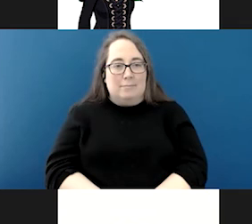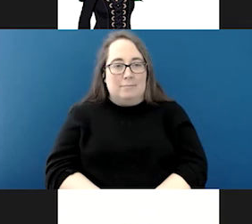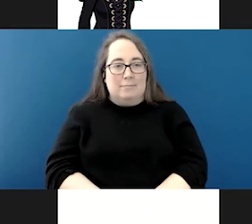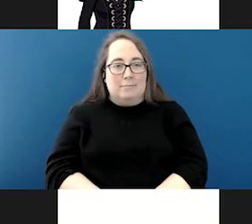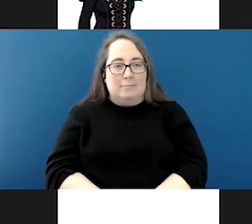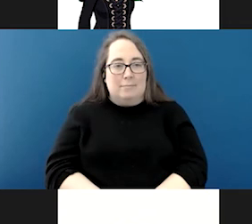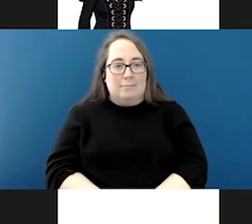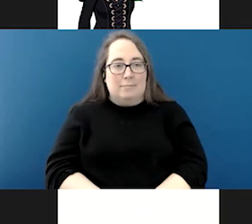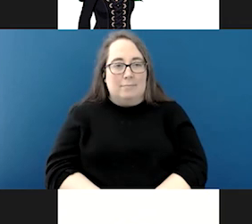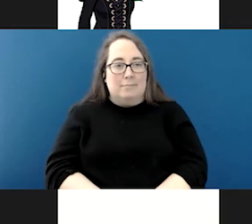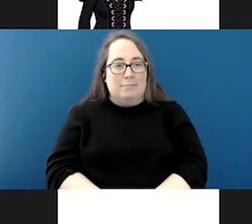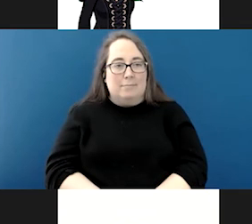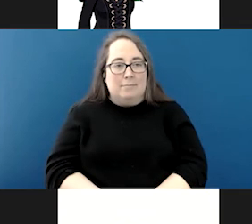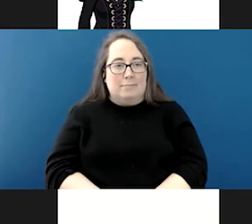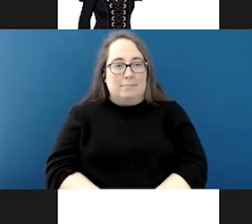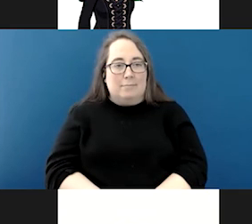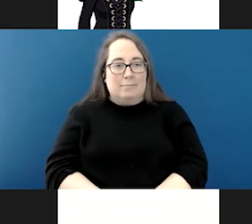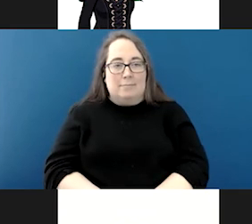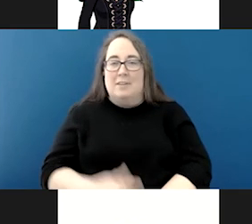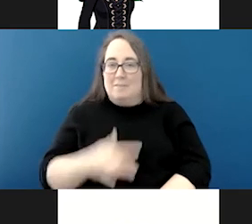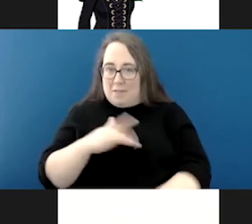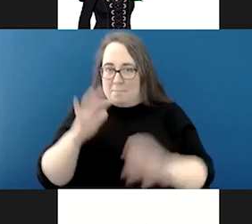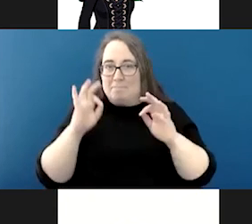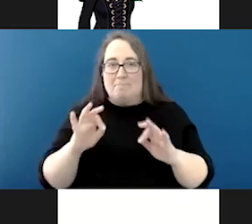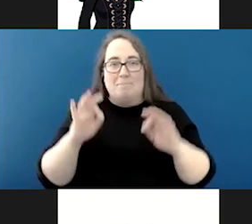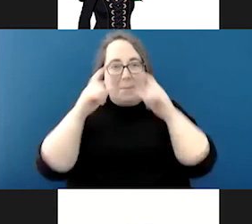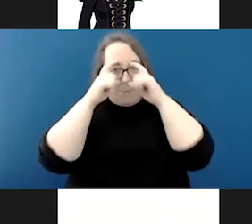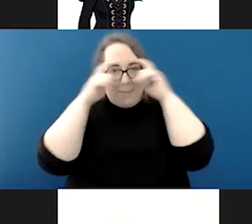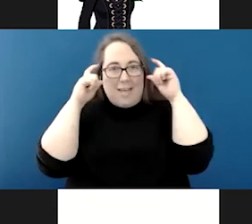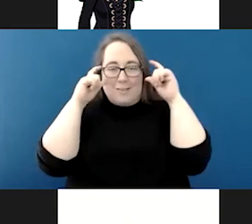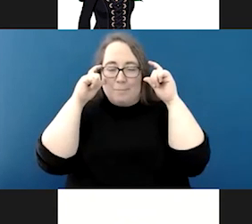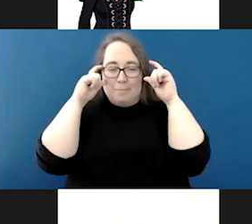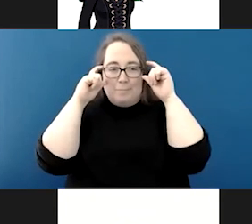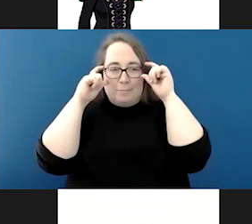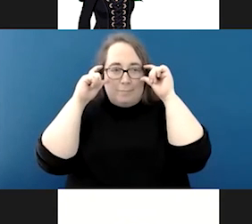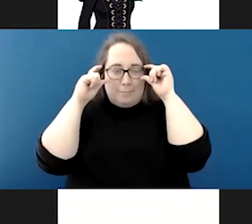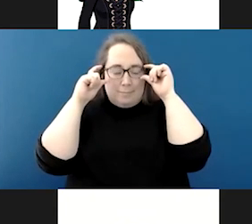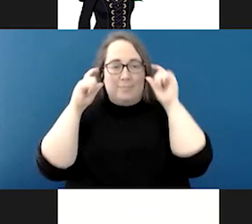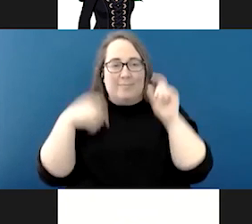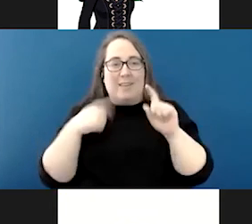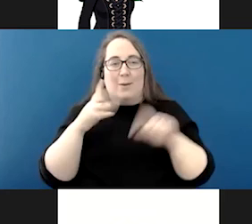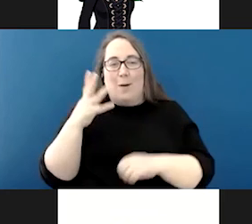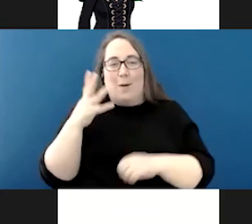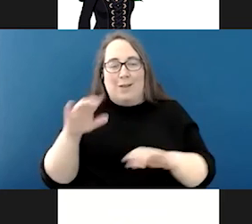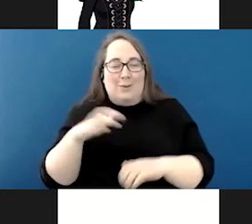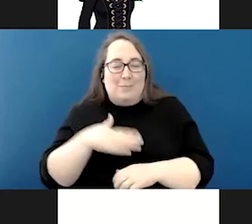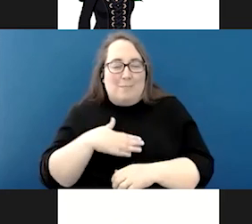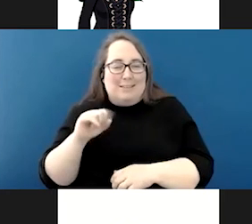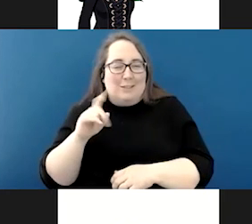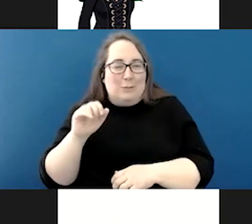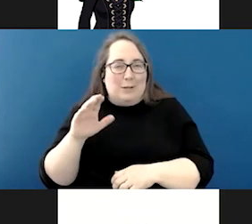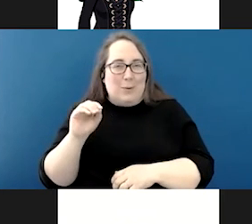I do feel like this is a suitable mask so that I can go out and do my superhero